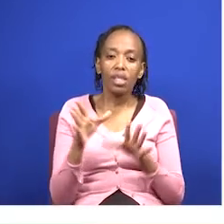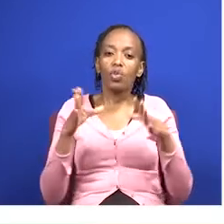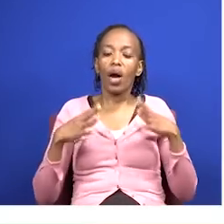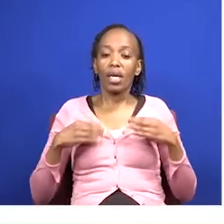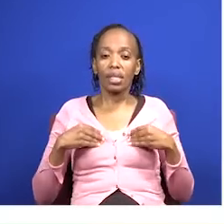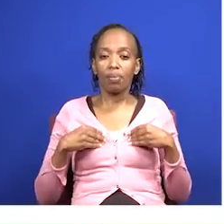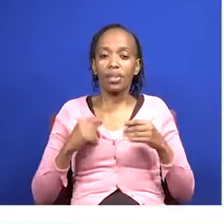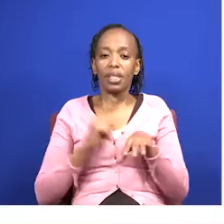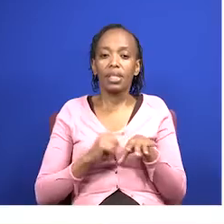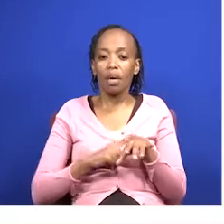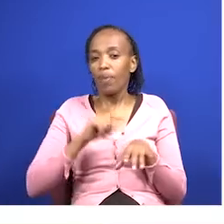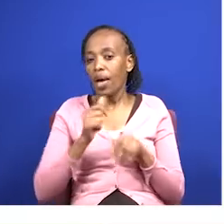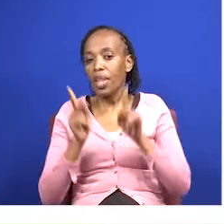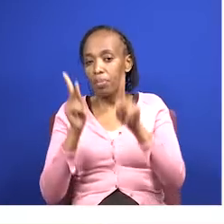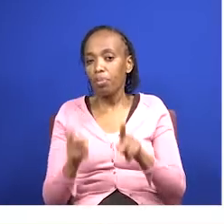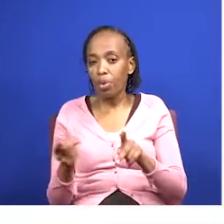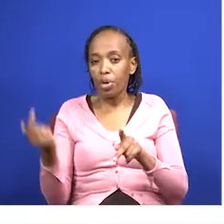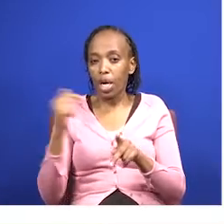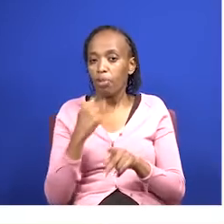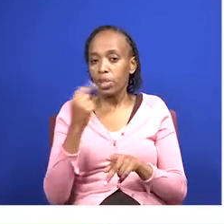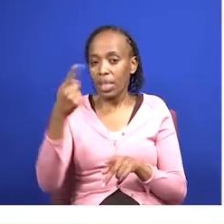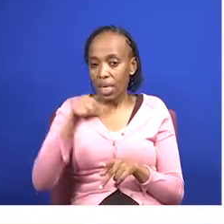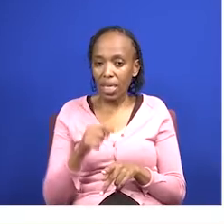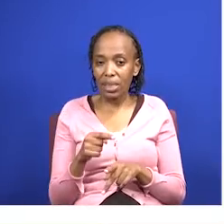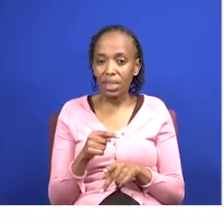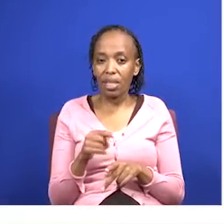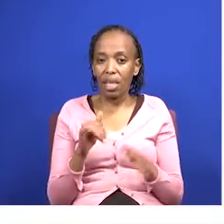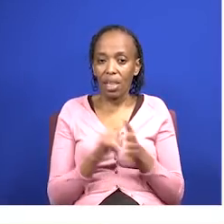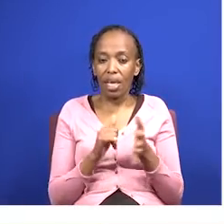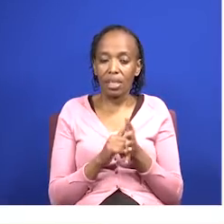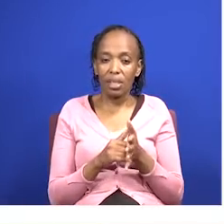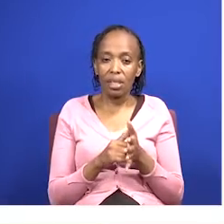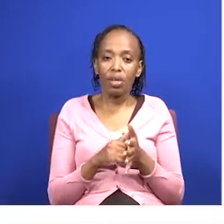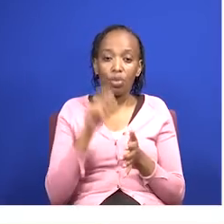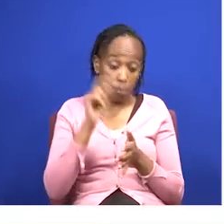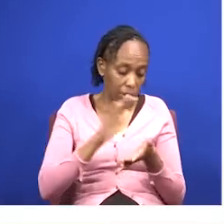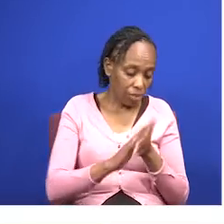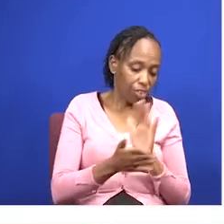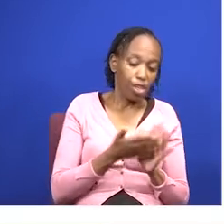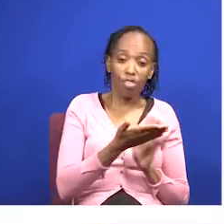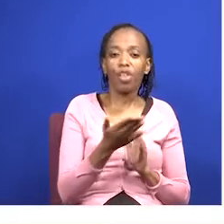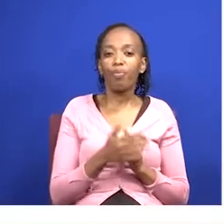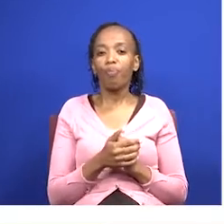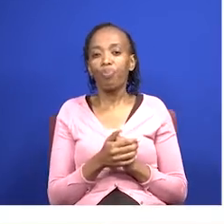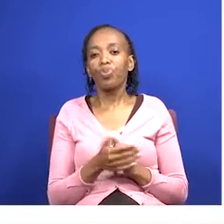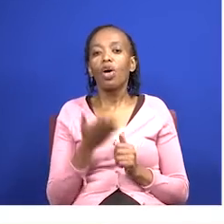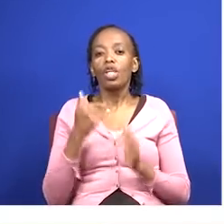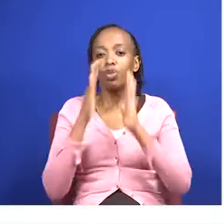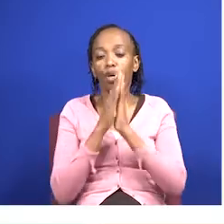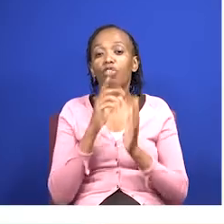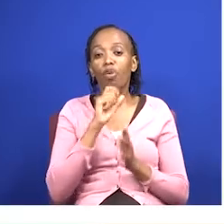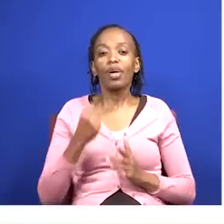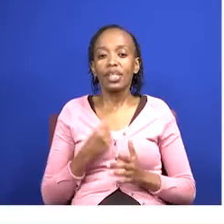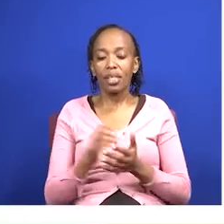to accept when other people come to tell us that we should forgive them. I want